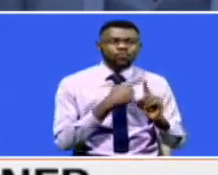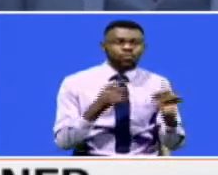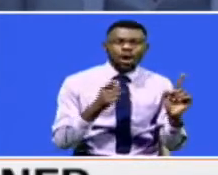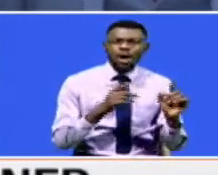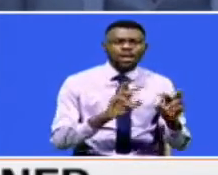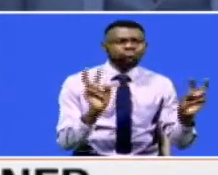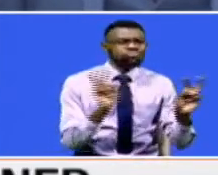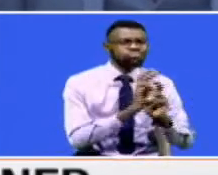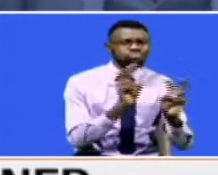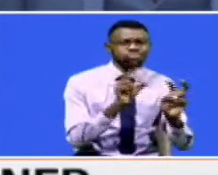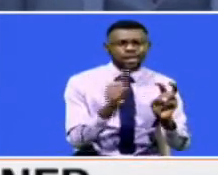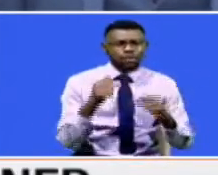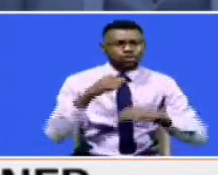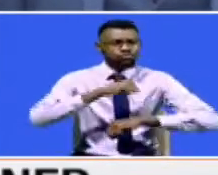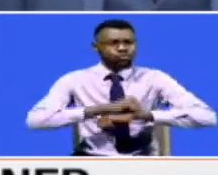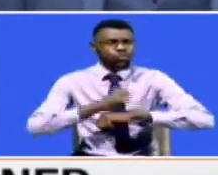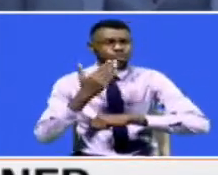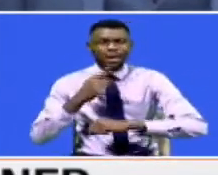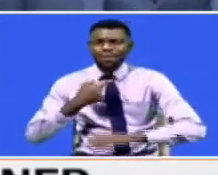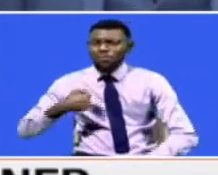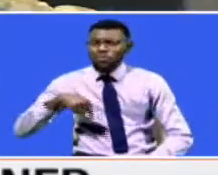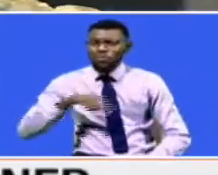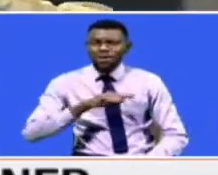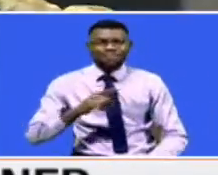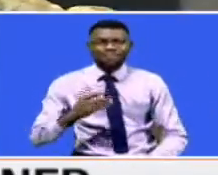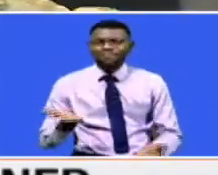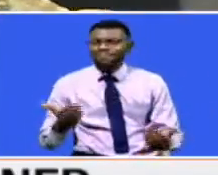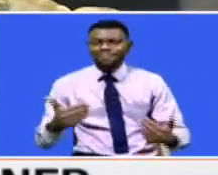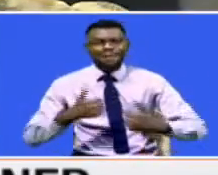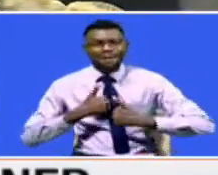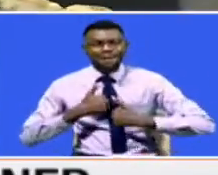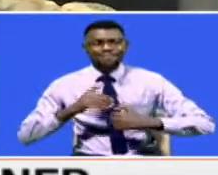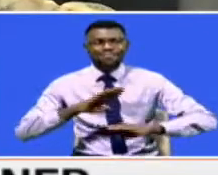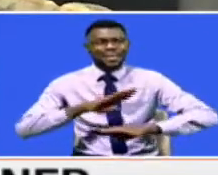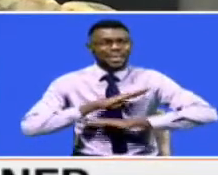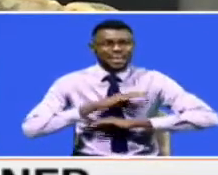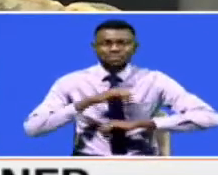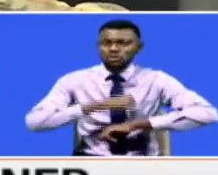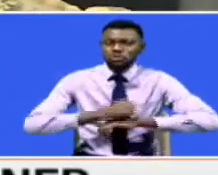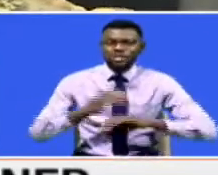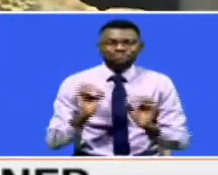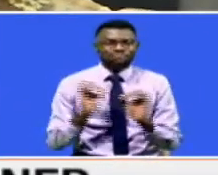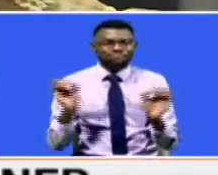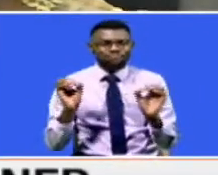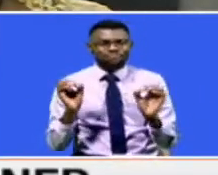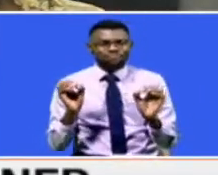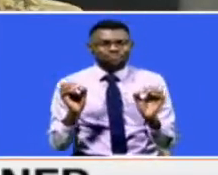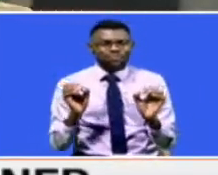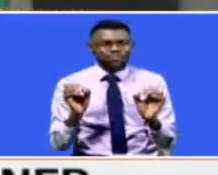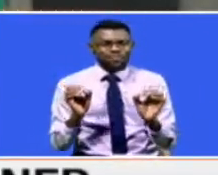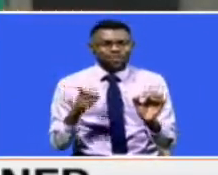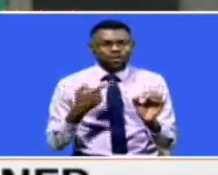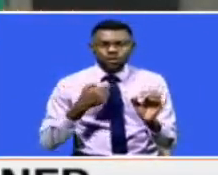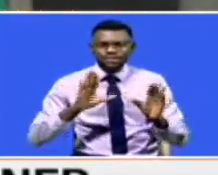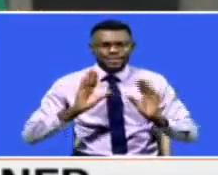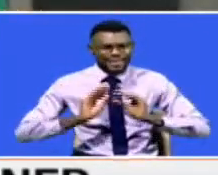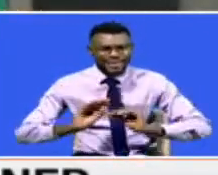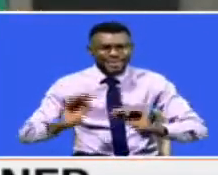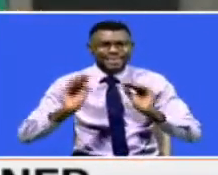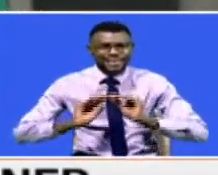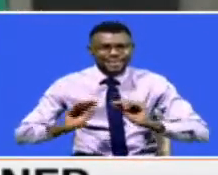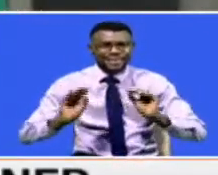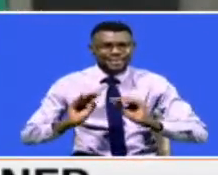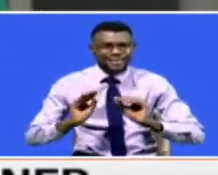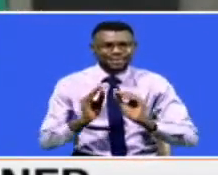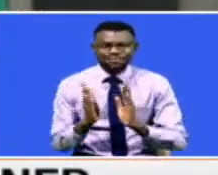elsewhere because we do not have adequate vacancies in Nairobi. So as we nurture them, as we push them, as